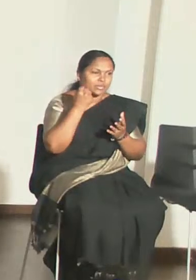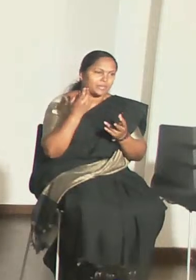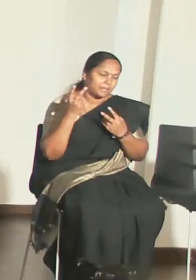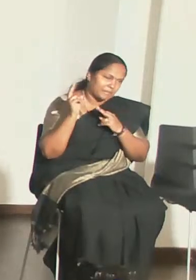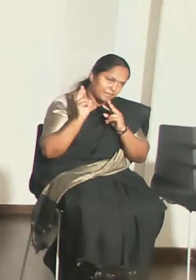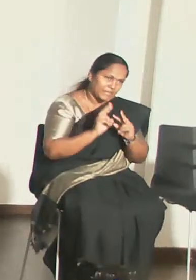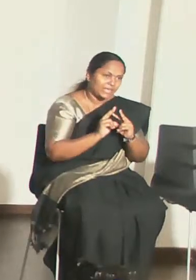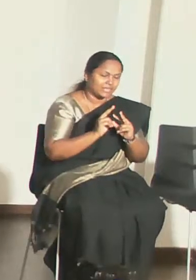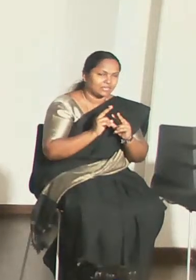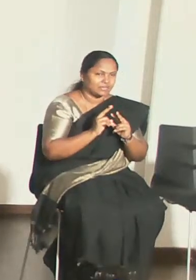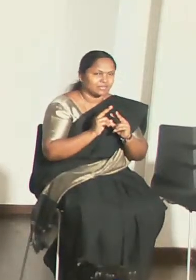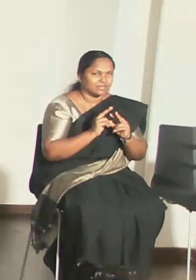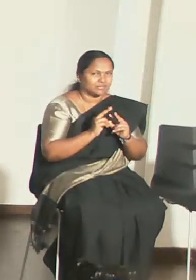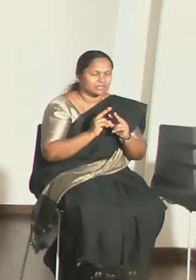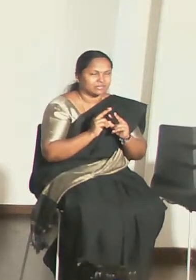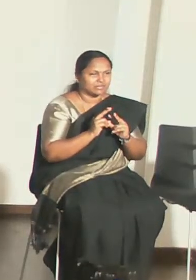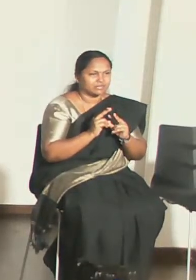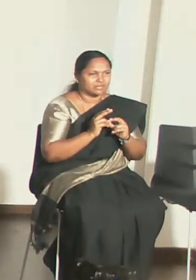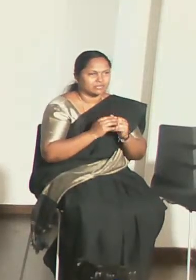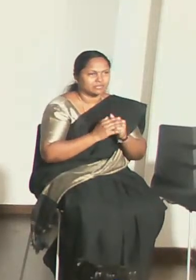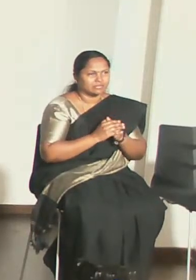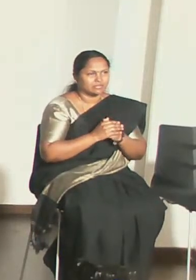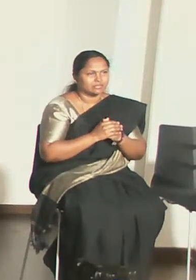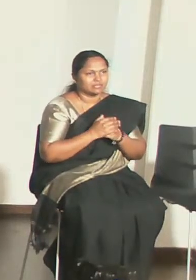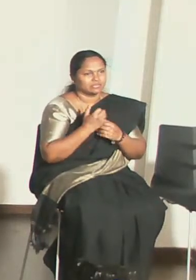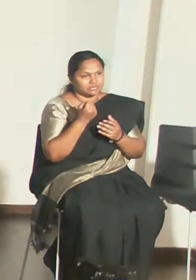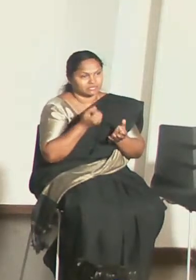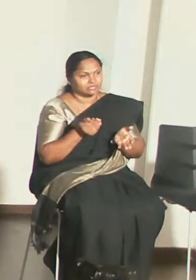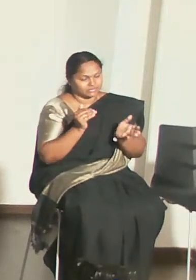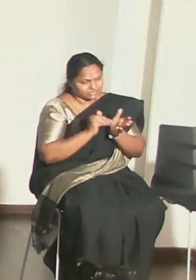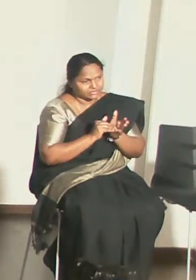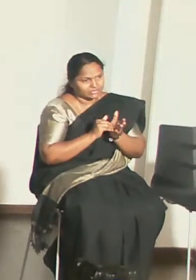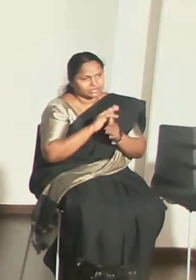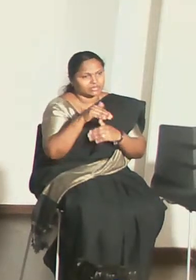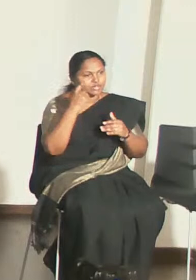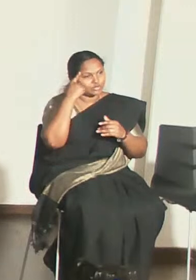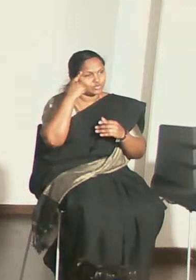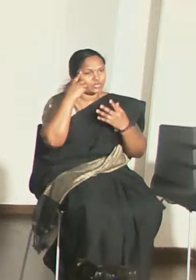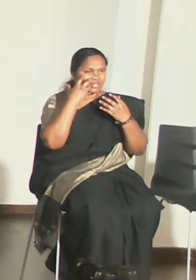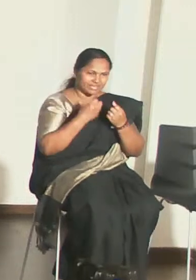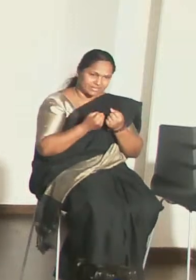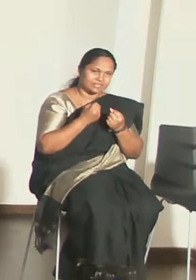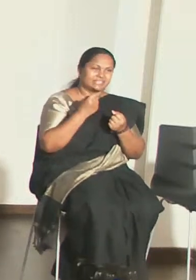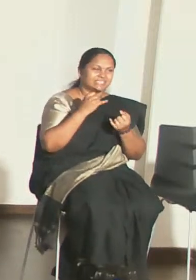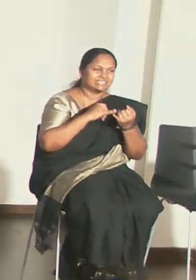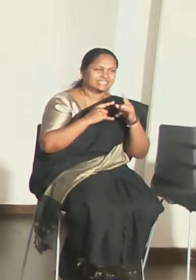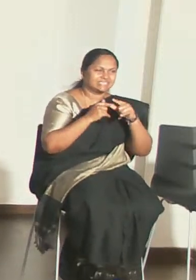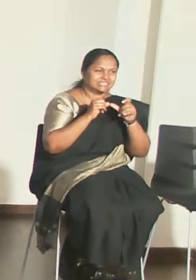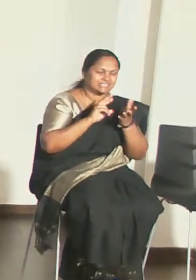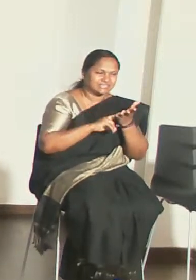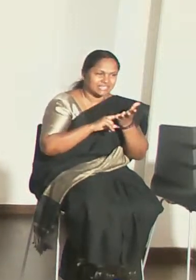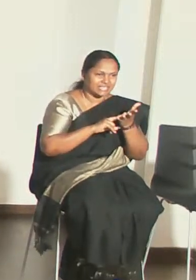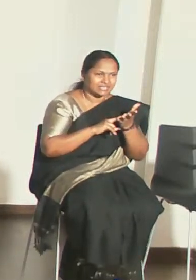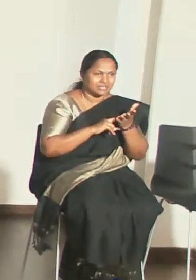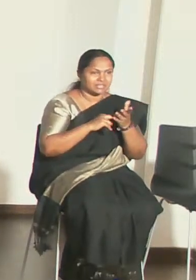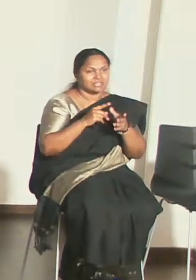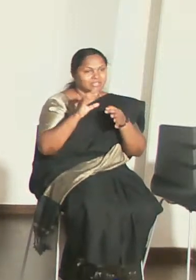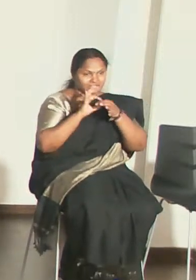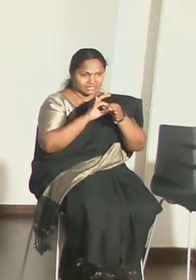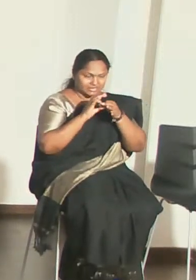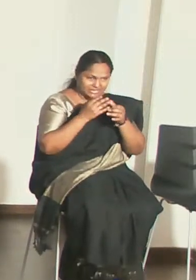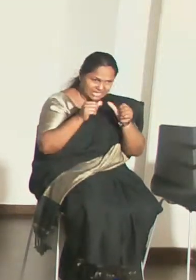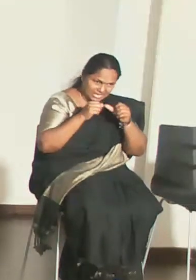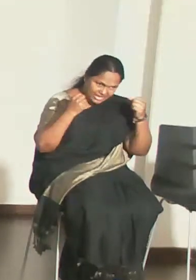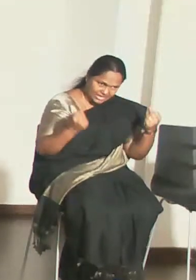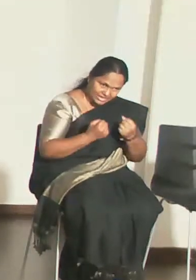sort of sort of again bringing back some thoughts. Chantal Mouffe is someone we engaged with actively during